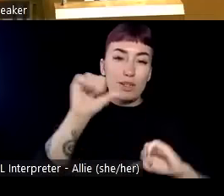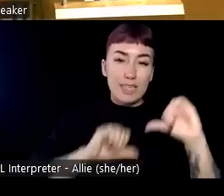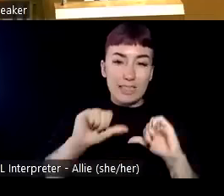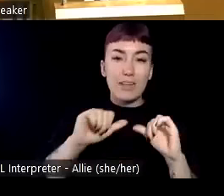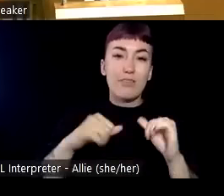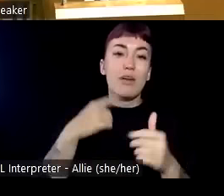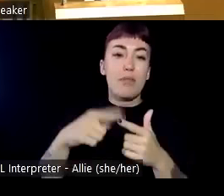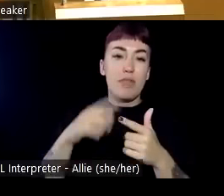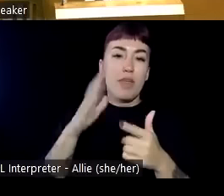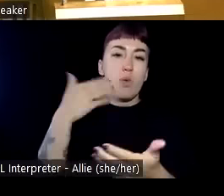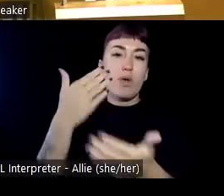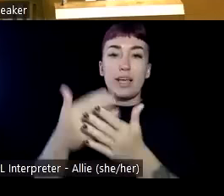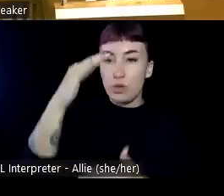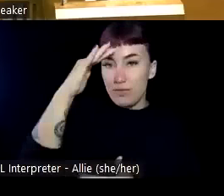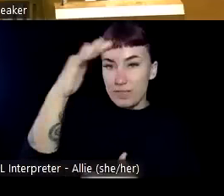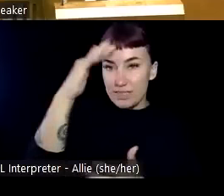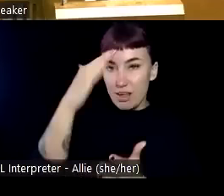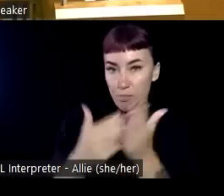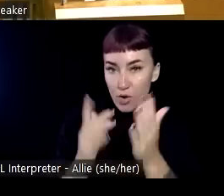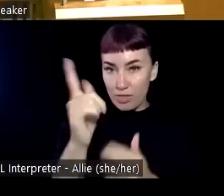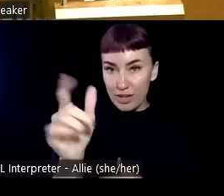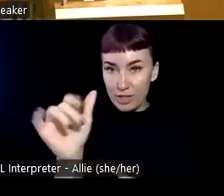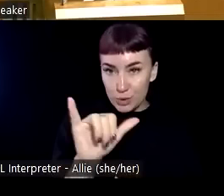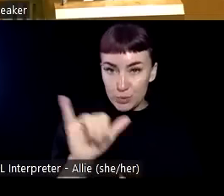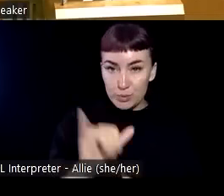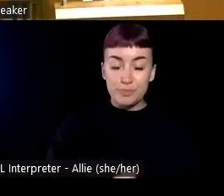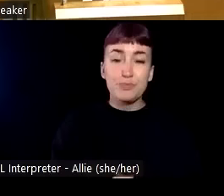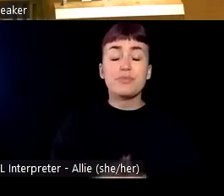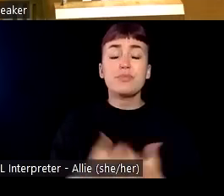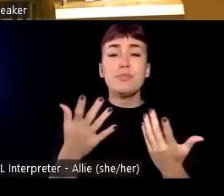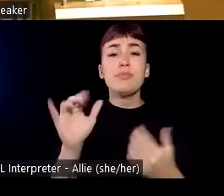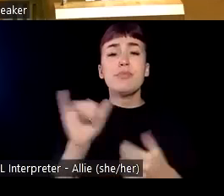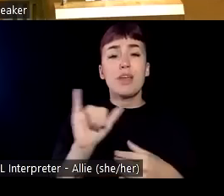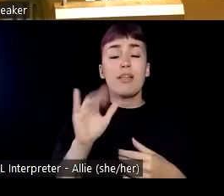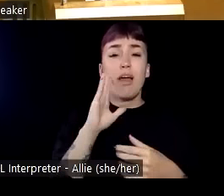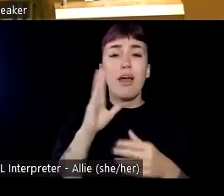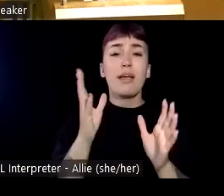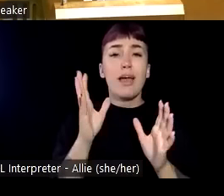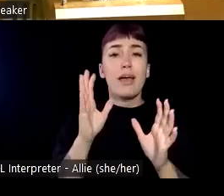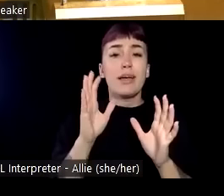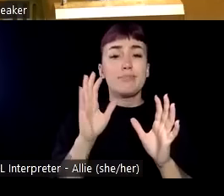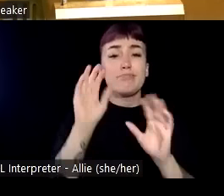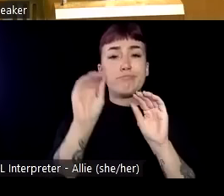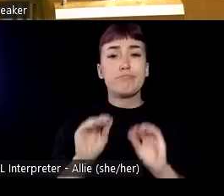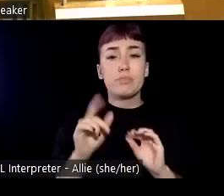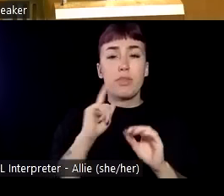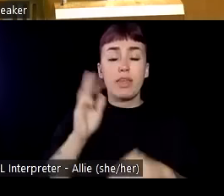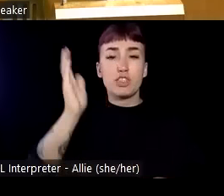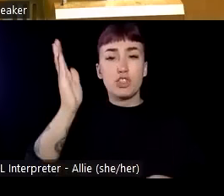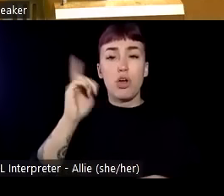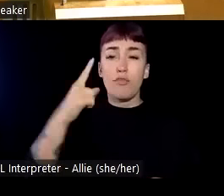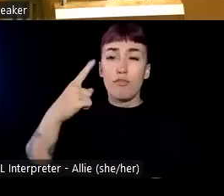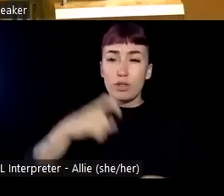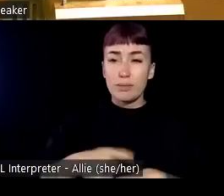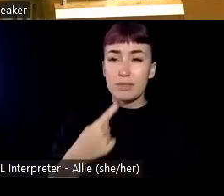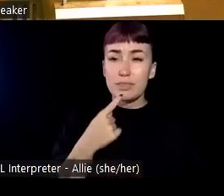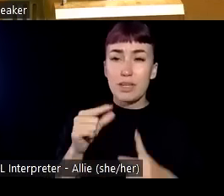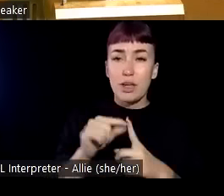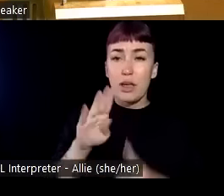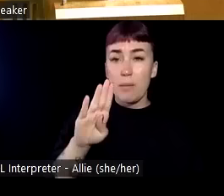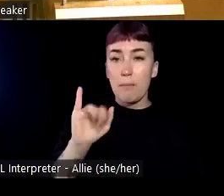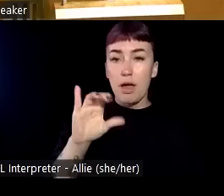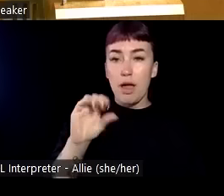we'll get to the philosophical parts too. So as I was putting together this talk, I will say that the first time I said the word